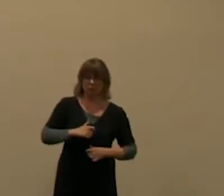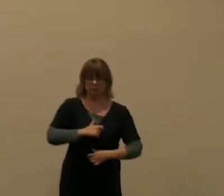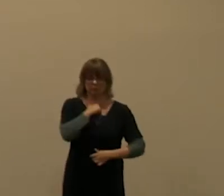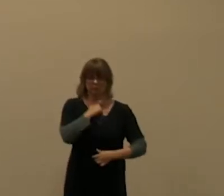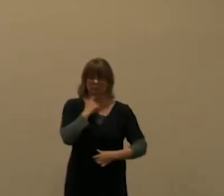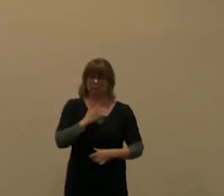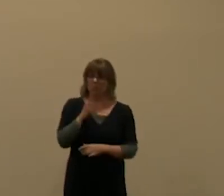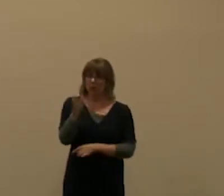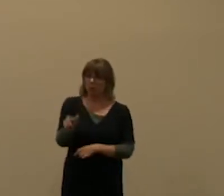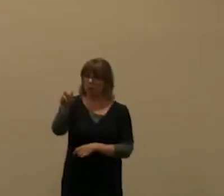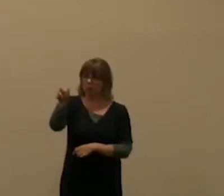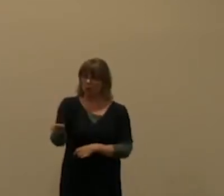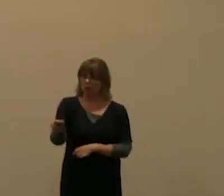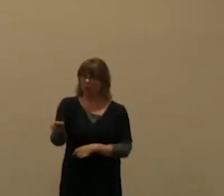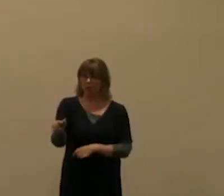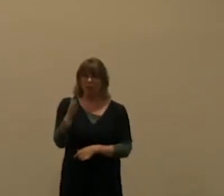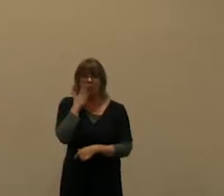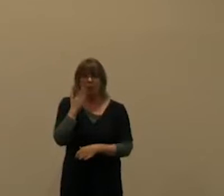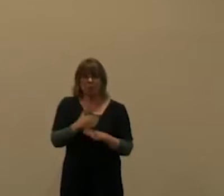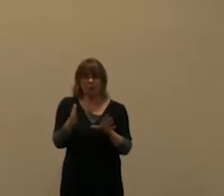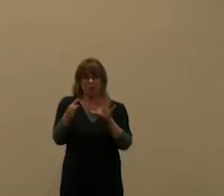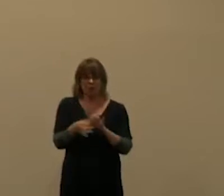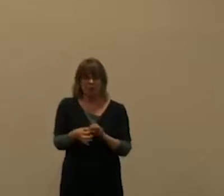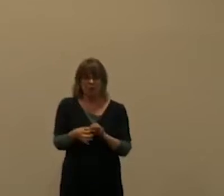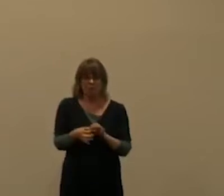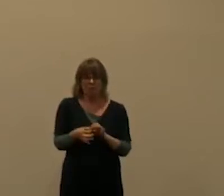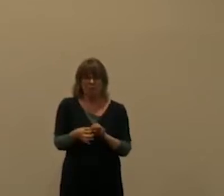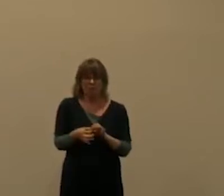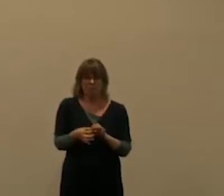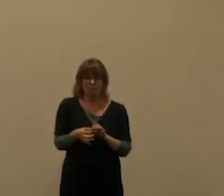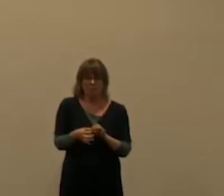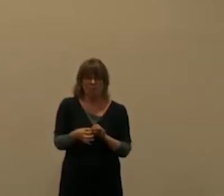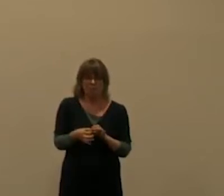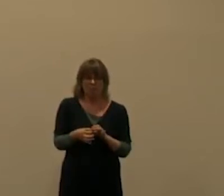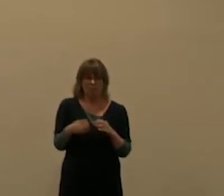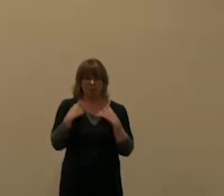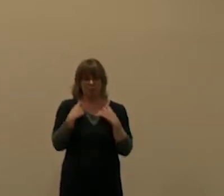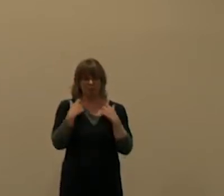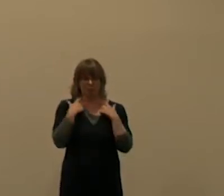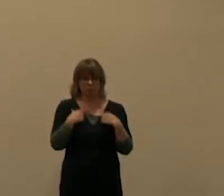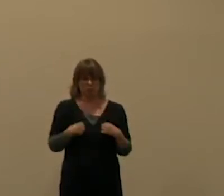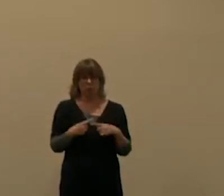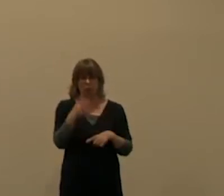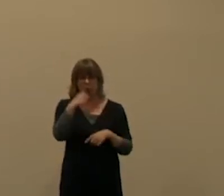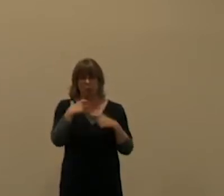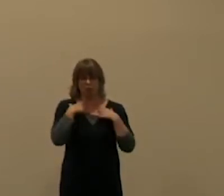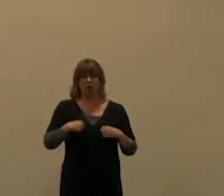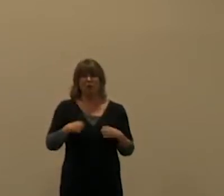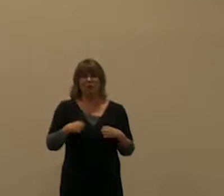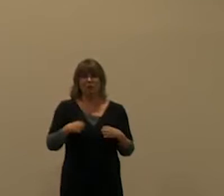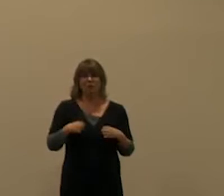to my customers, and as soon as I was working from home, I was just wearing speaker shirts that were like 8 years old.